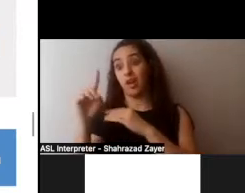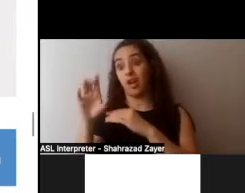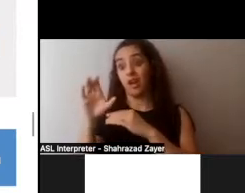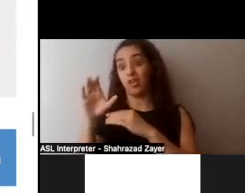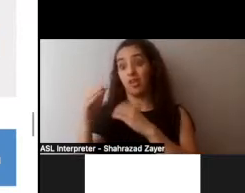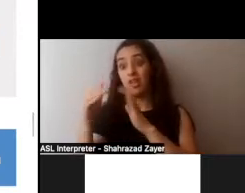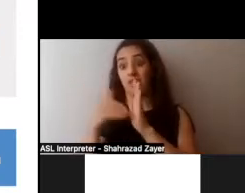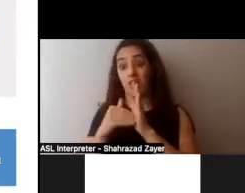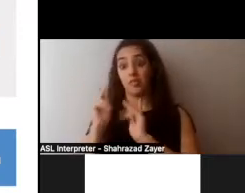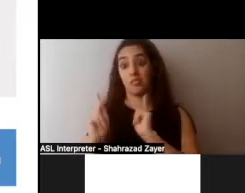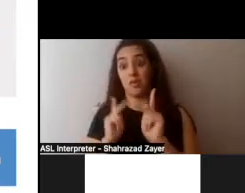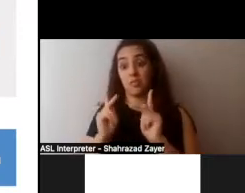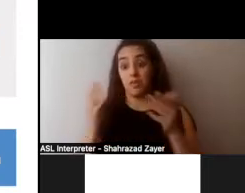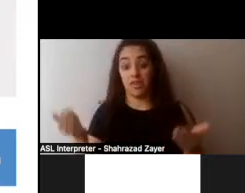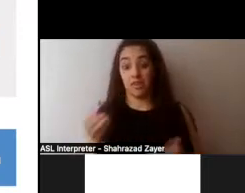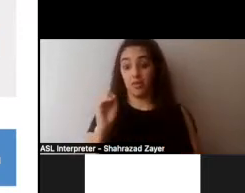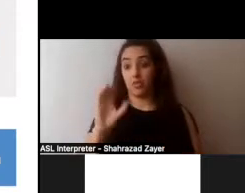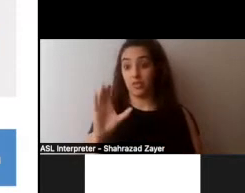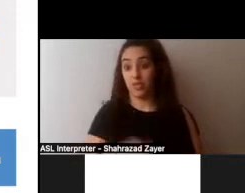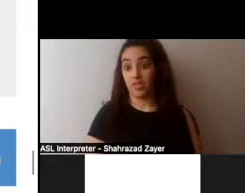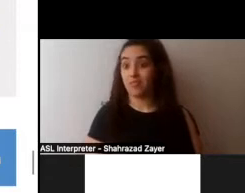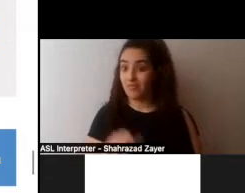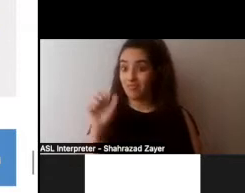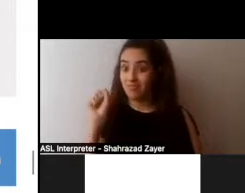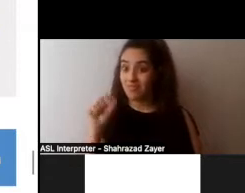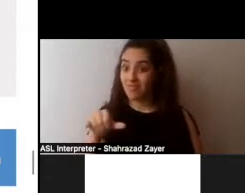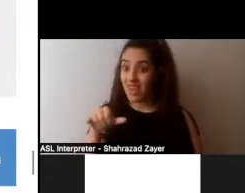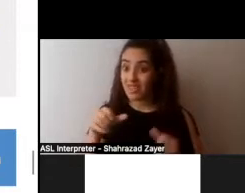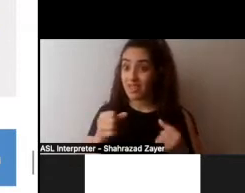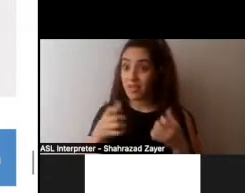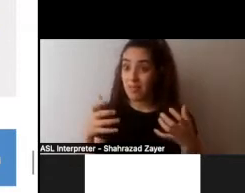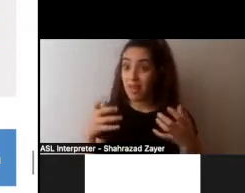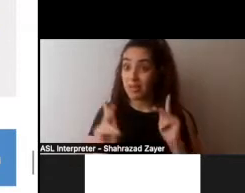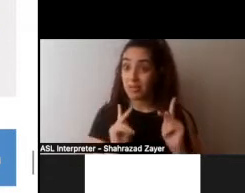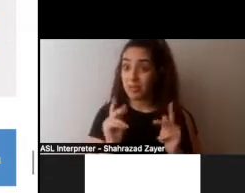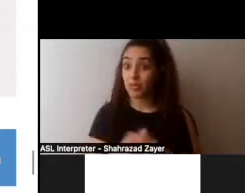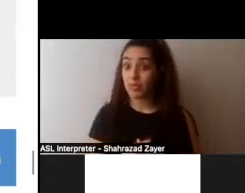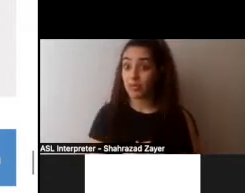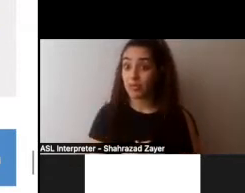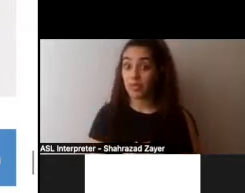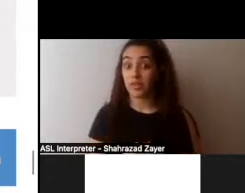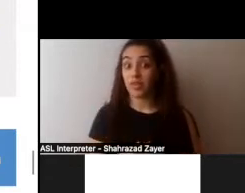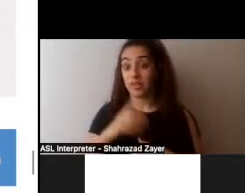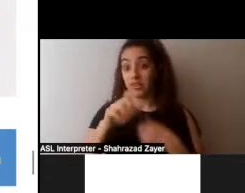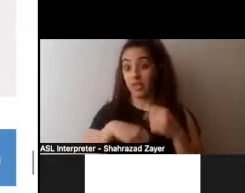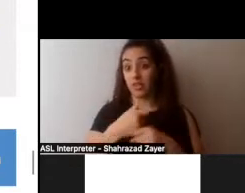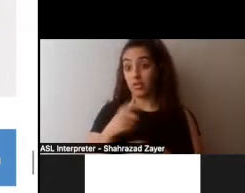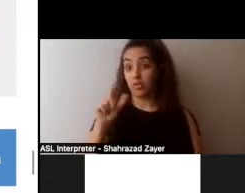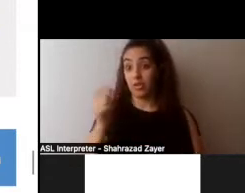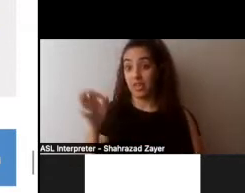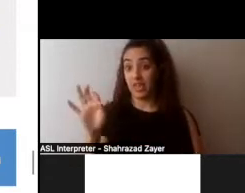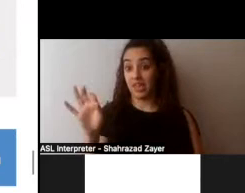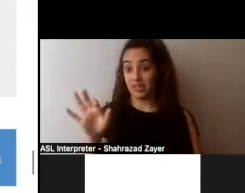That's a lot of people. And in 2019, there